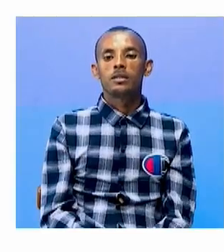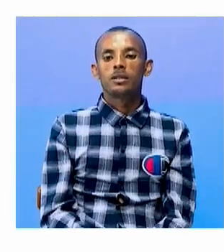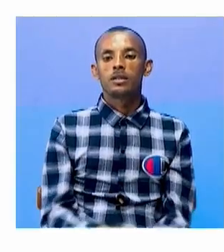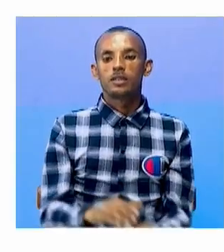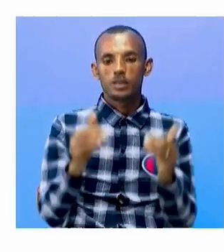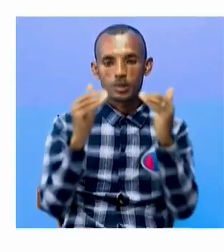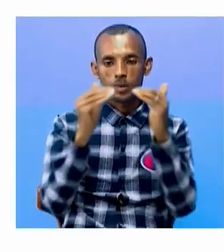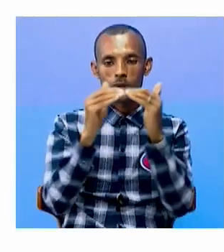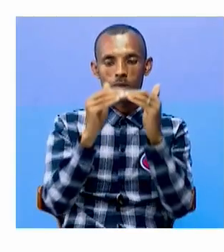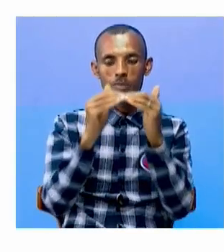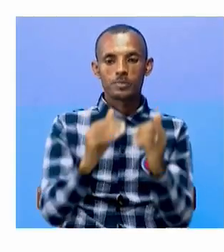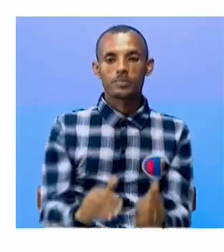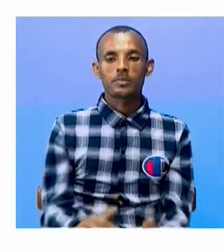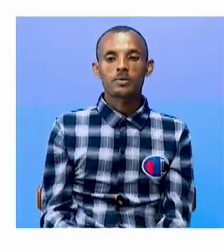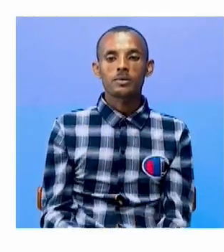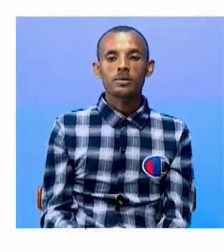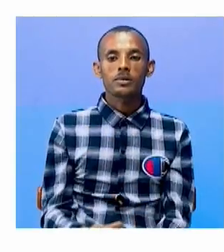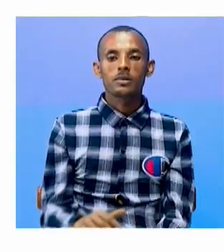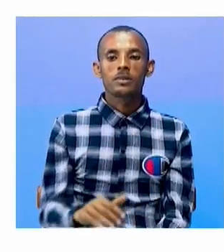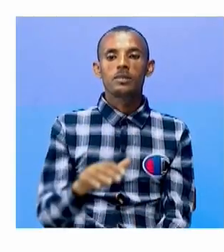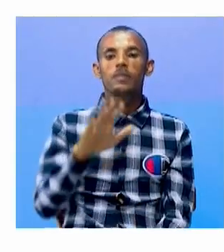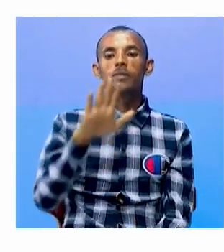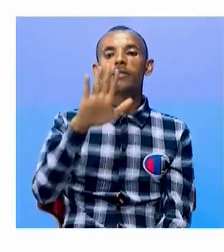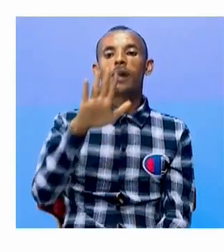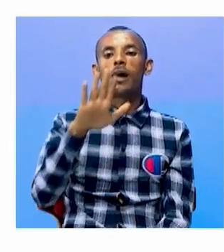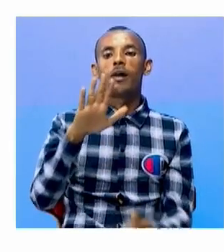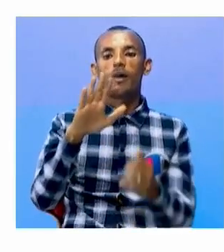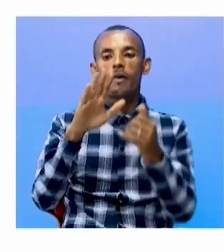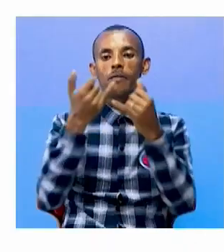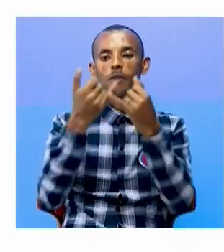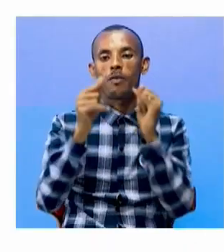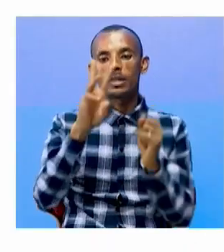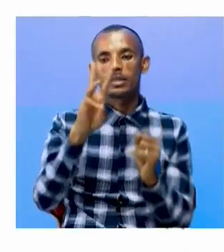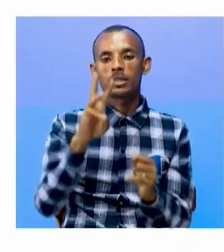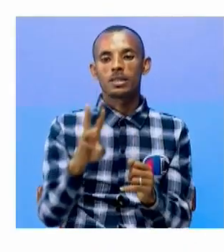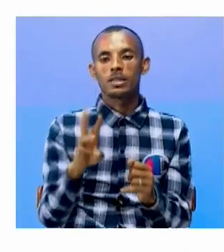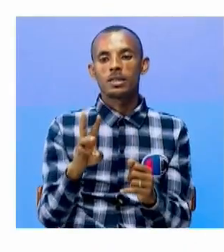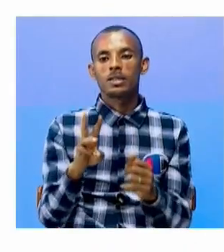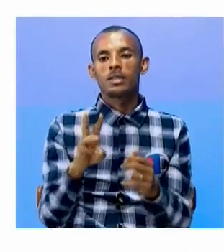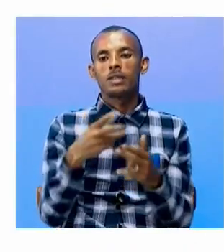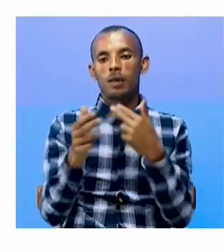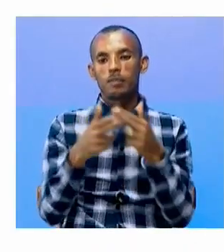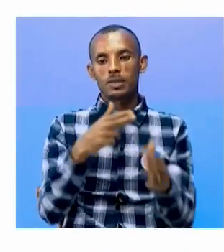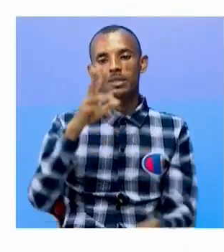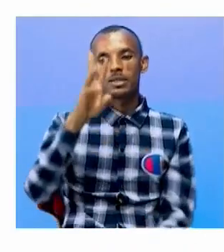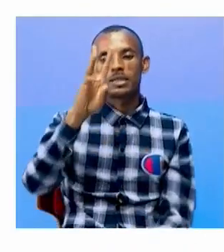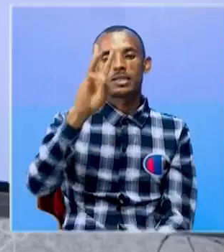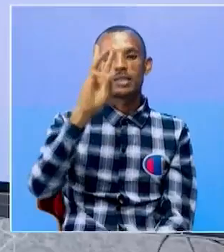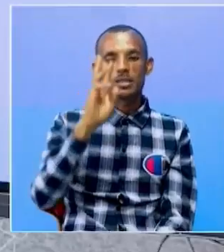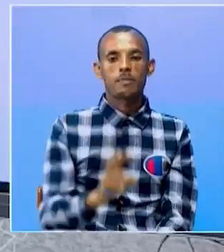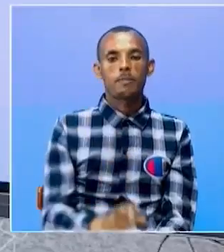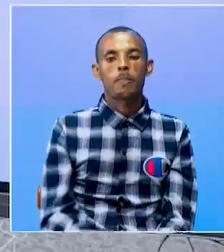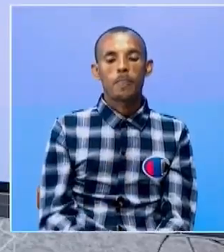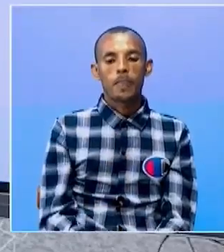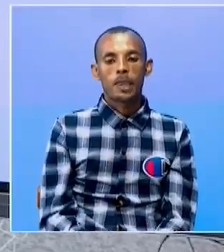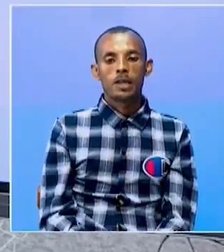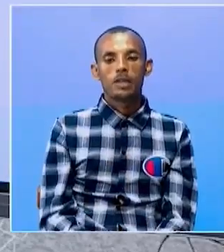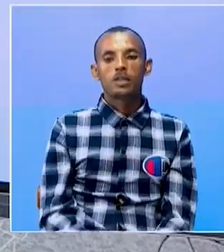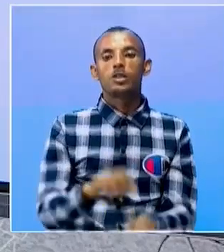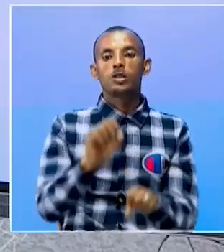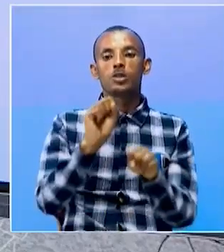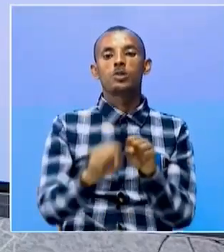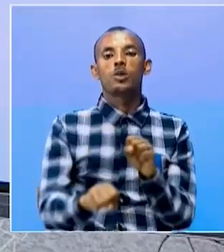is equal to, you multiply 5 over 6 by 6.